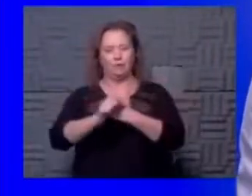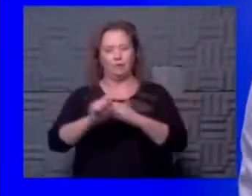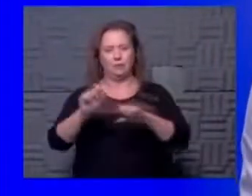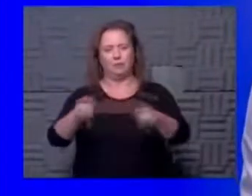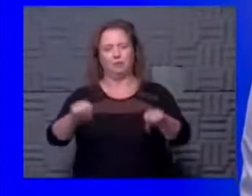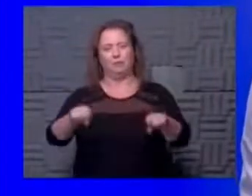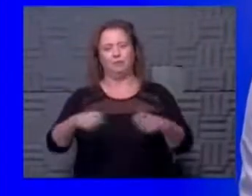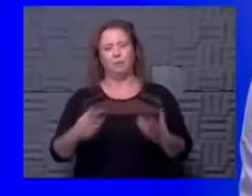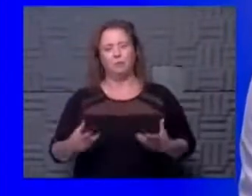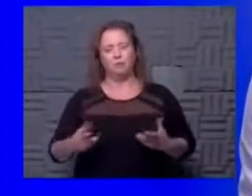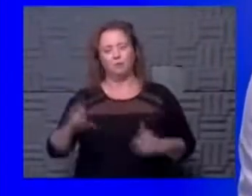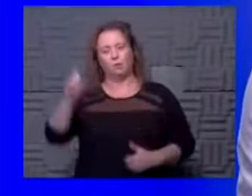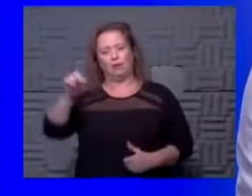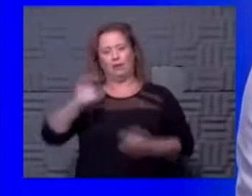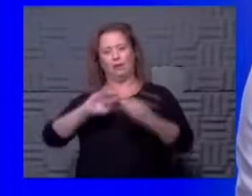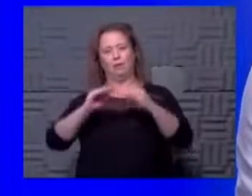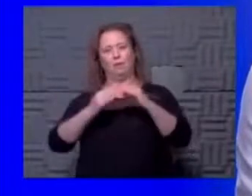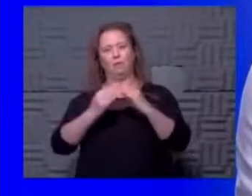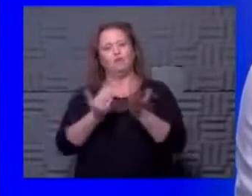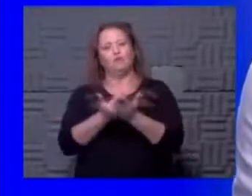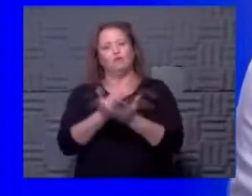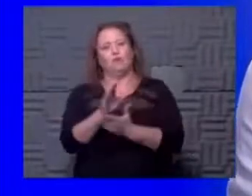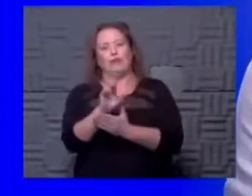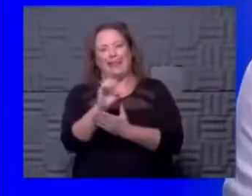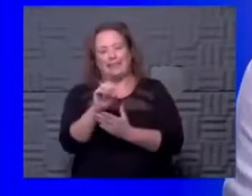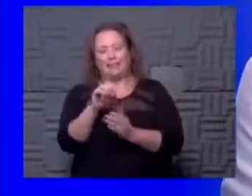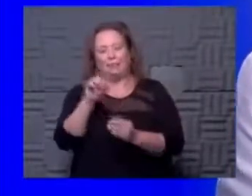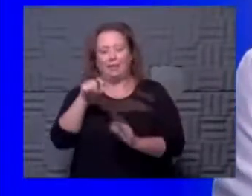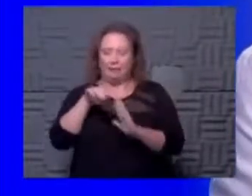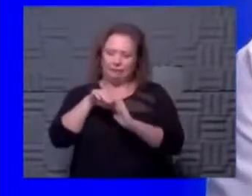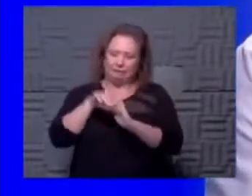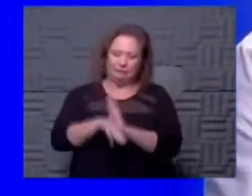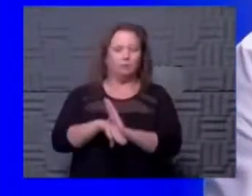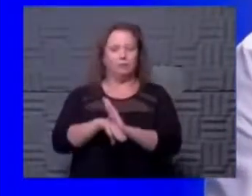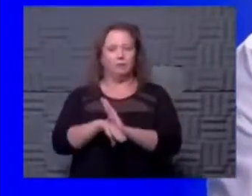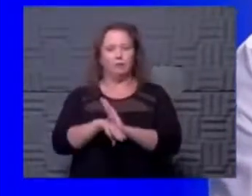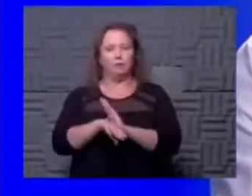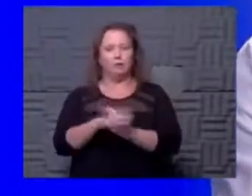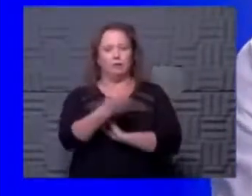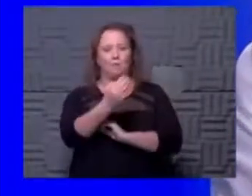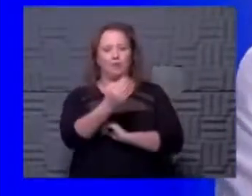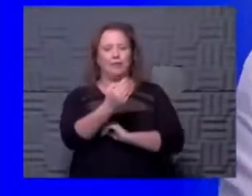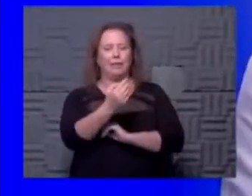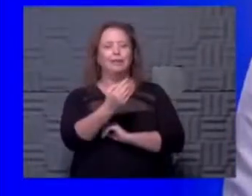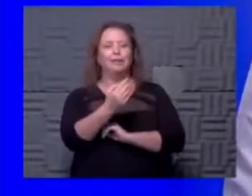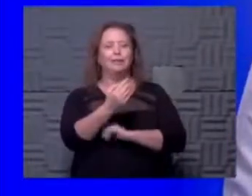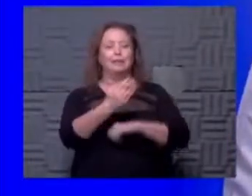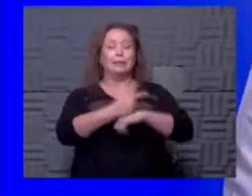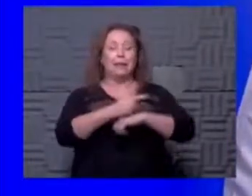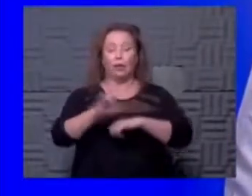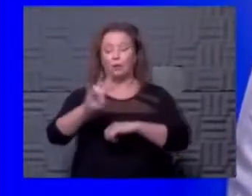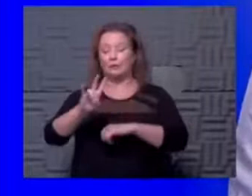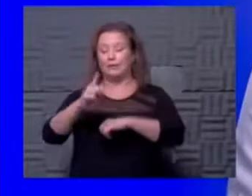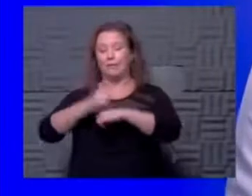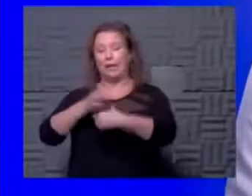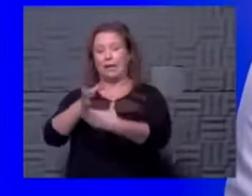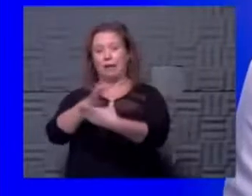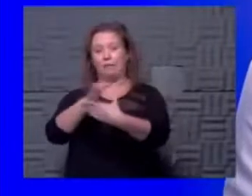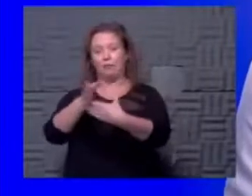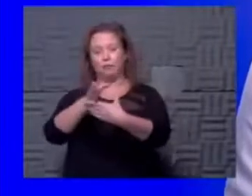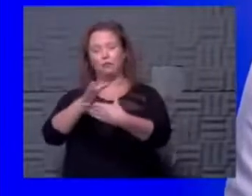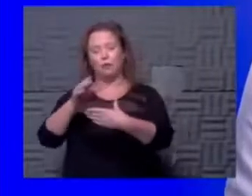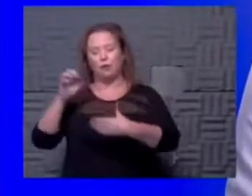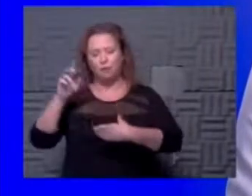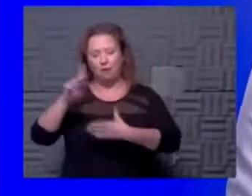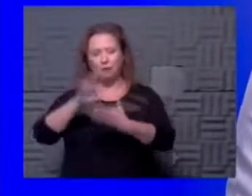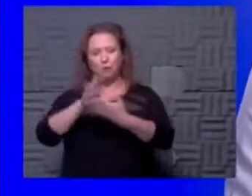And we need to have our number of new cases every day decline on that 14-day or 7-day rolling average so we can get our kids